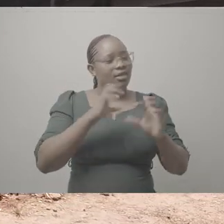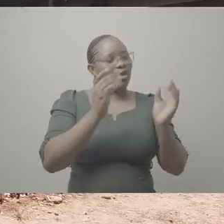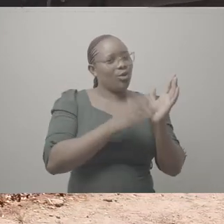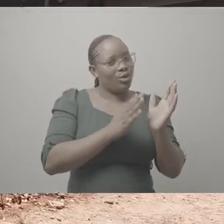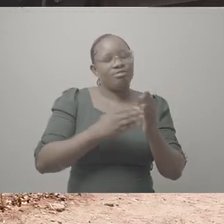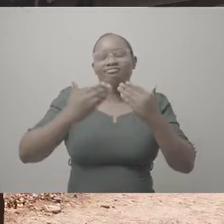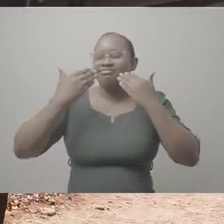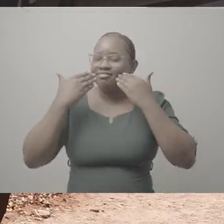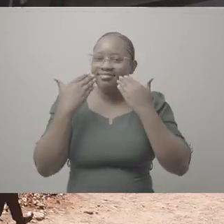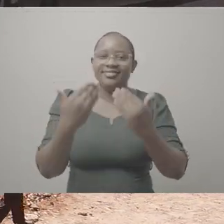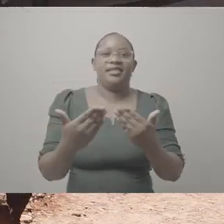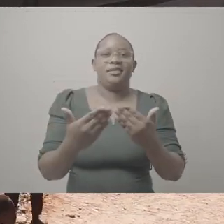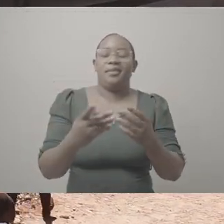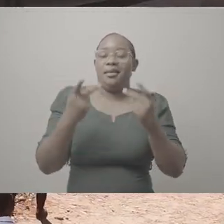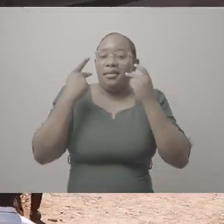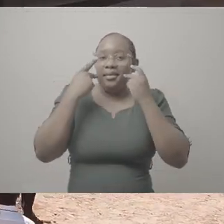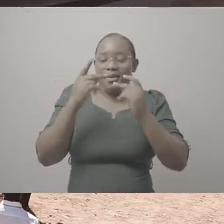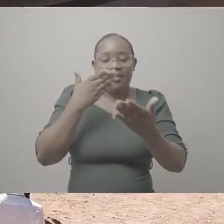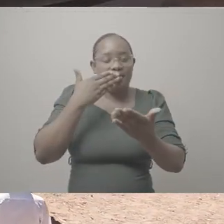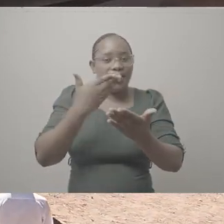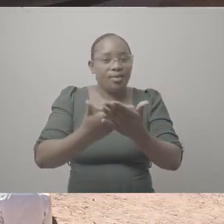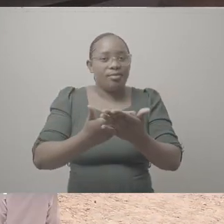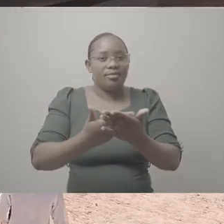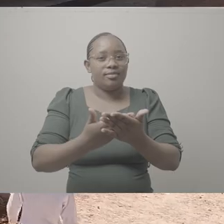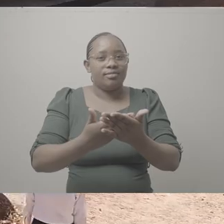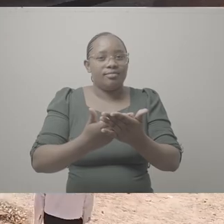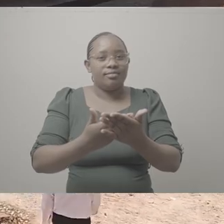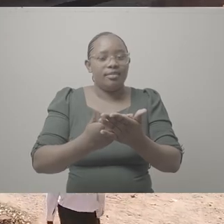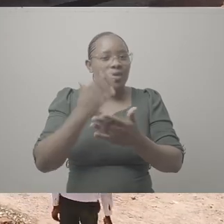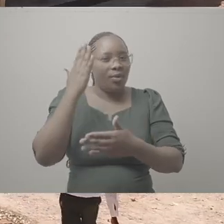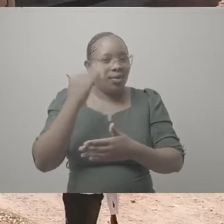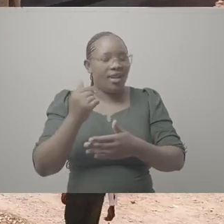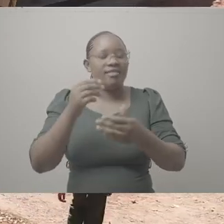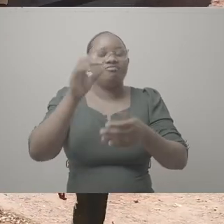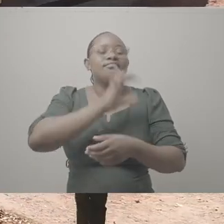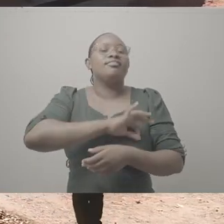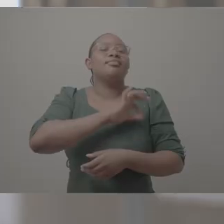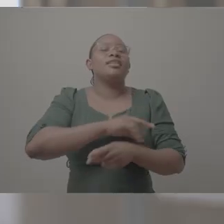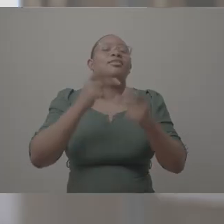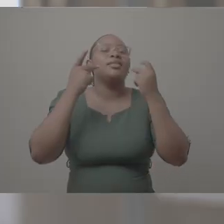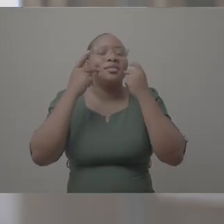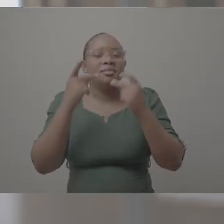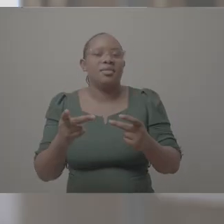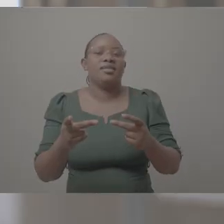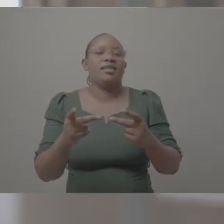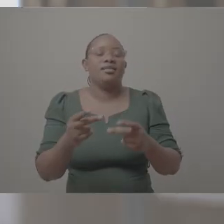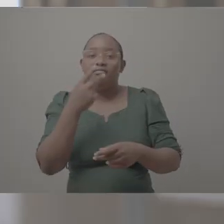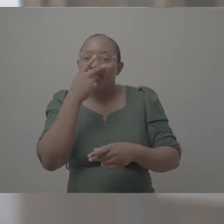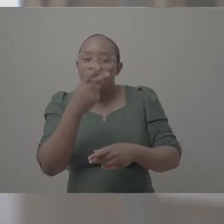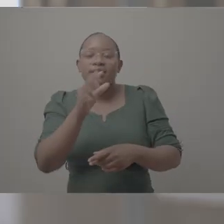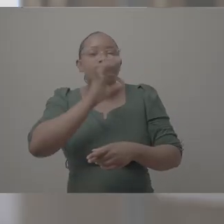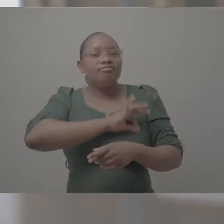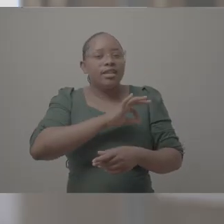procurement is a good thing because it benefits the public. It benefits the public. As you can